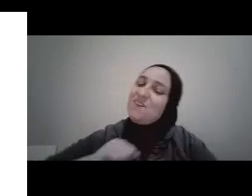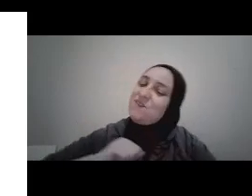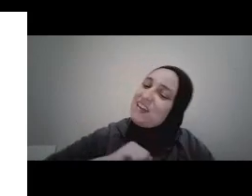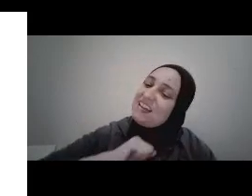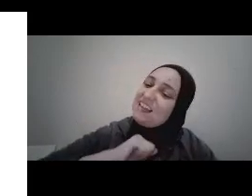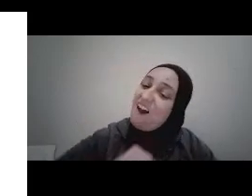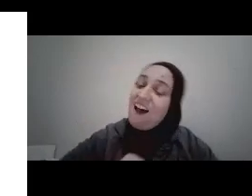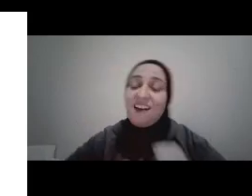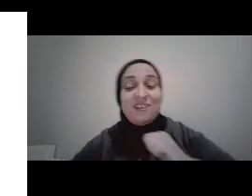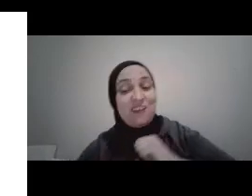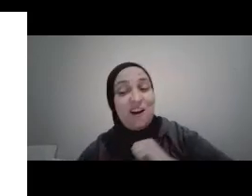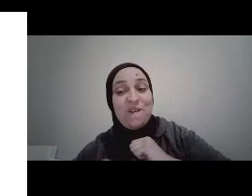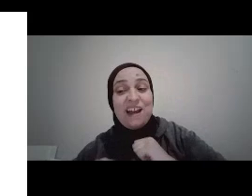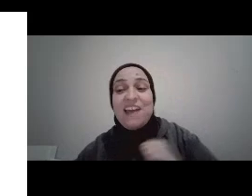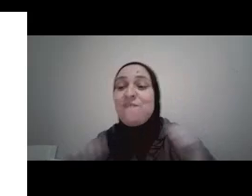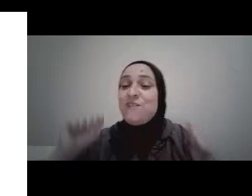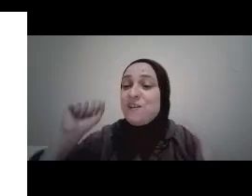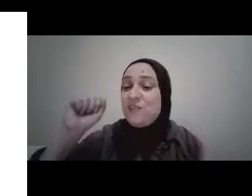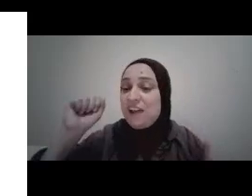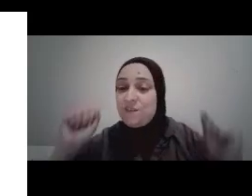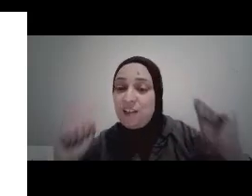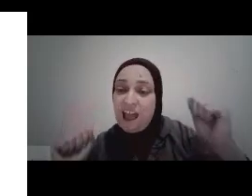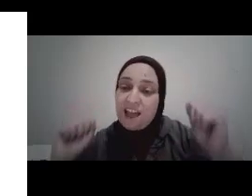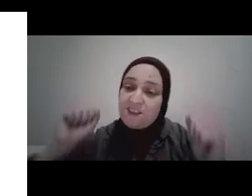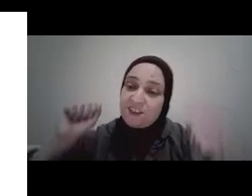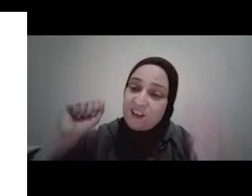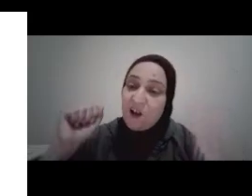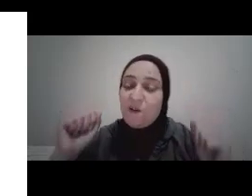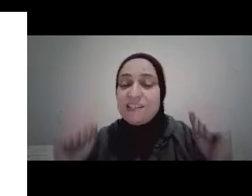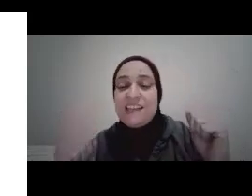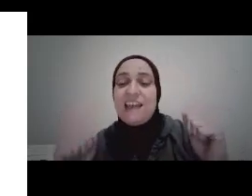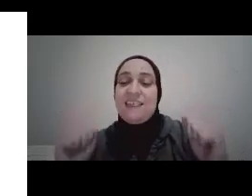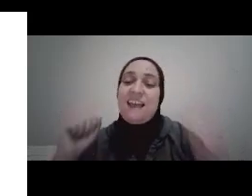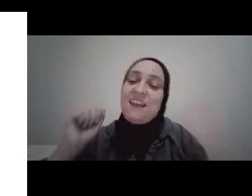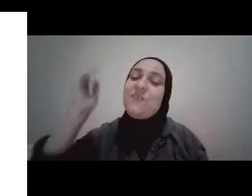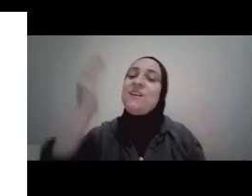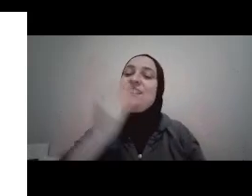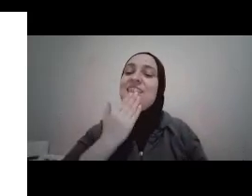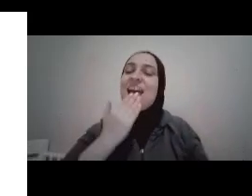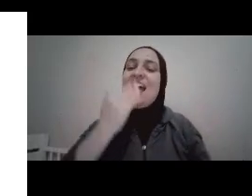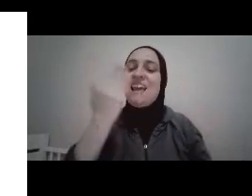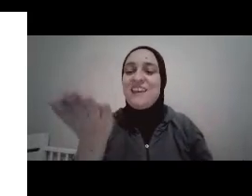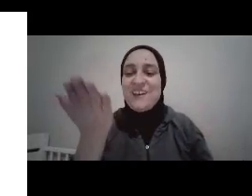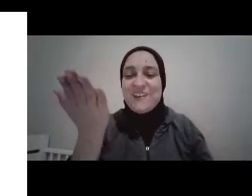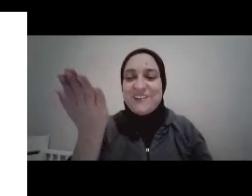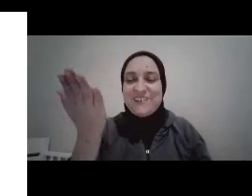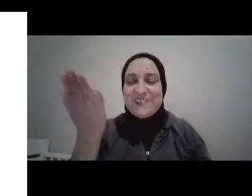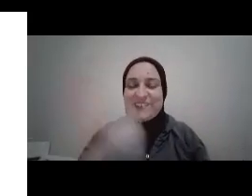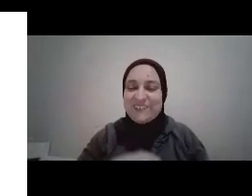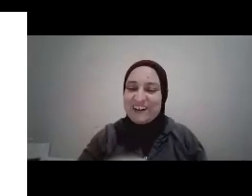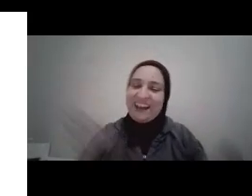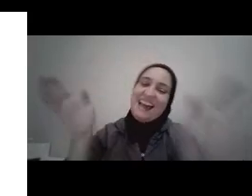then you really ought to show it. If you're thankful and you know it, say thank you. Thank you.